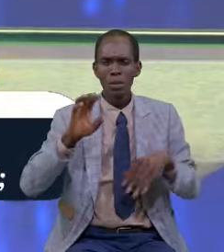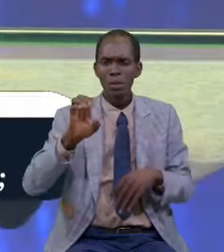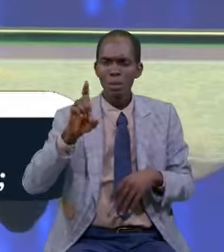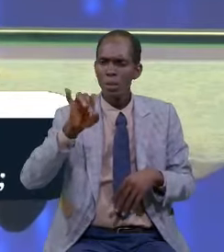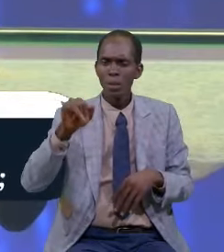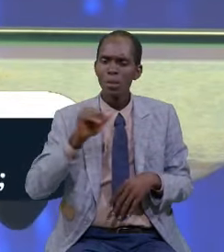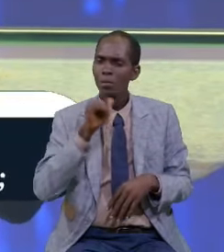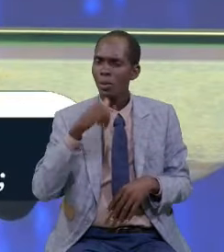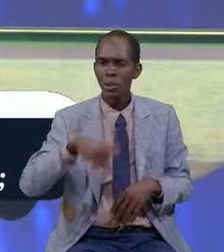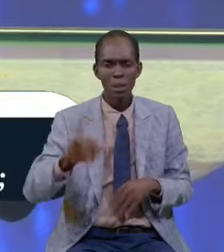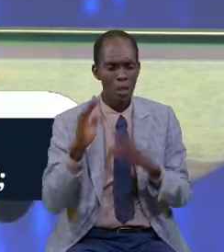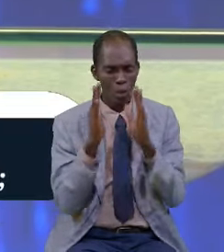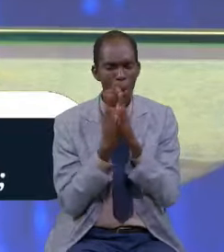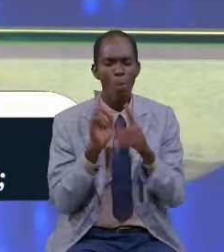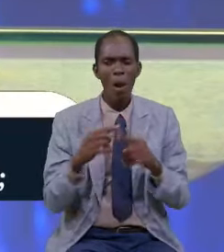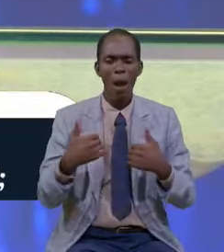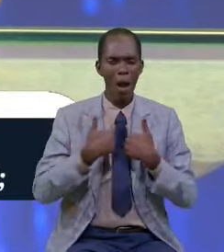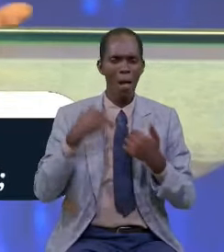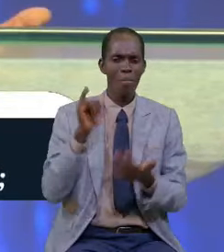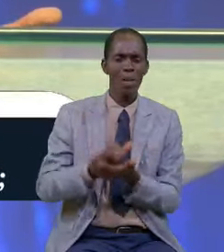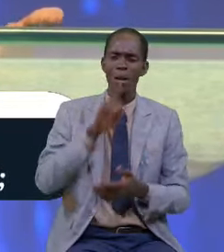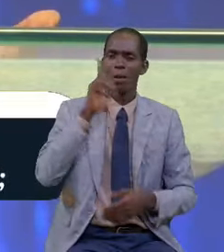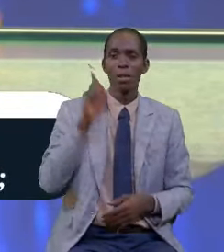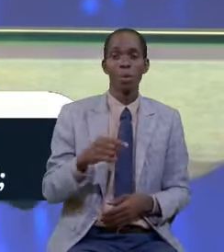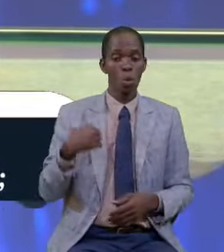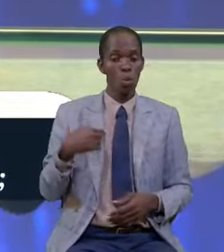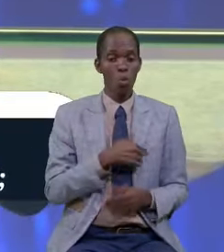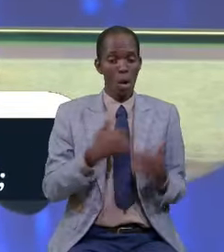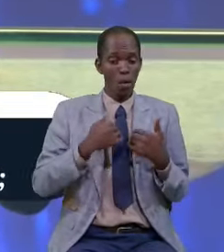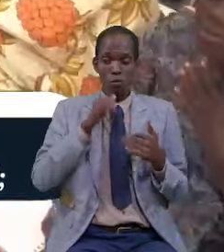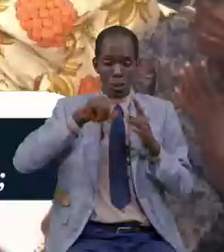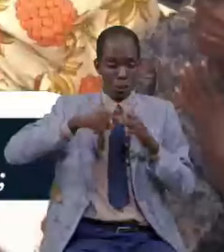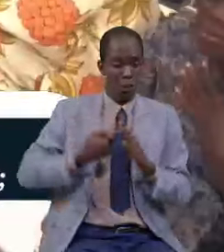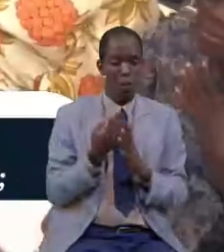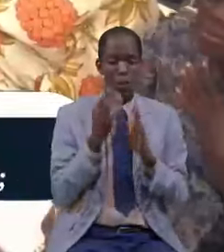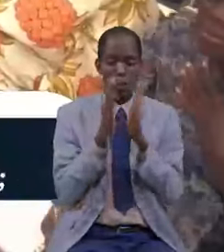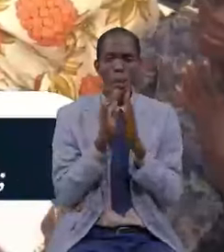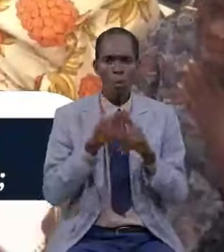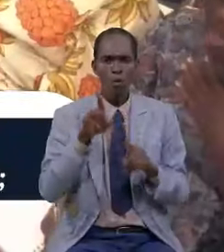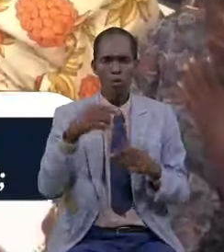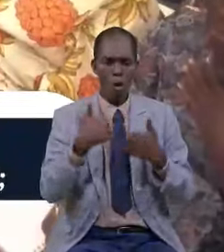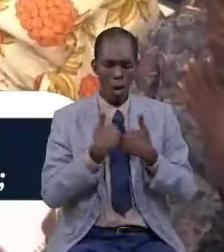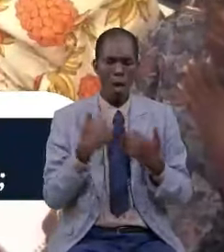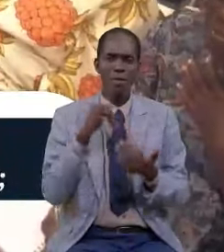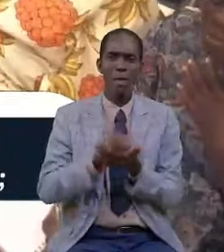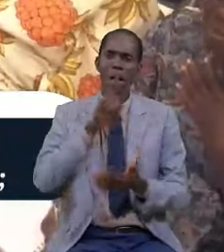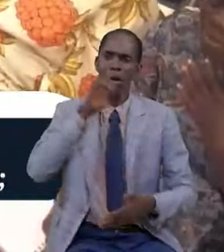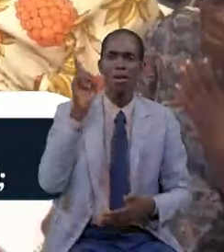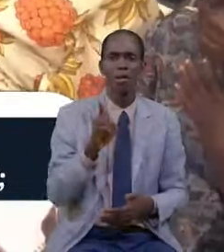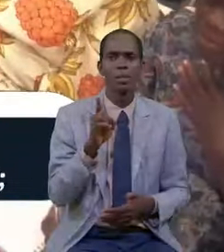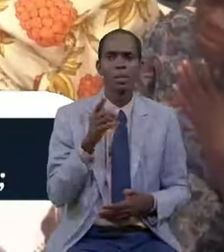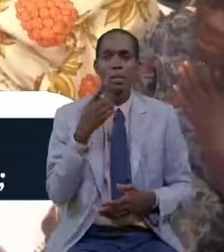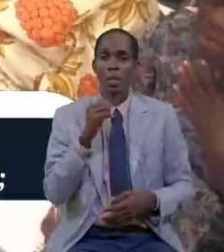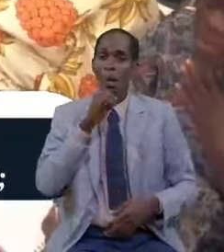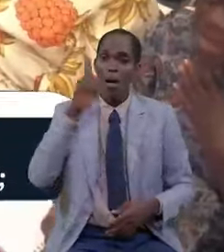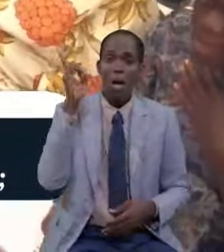but he had assurance. We have not even started prayer yet, but you have assurance. Assurance, there's a